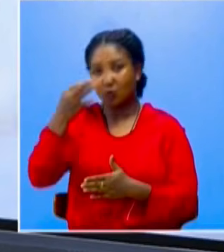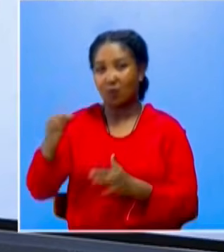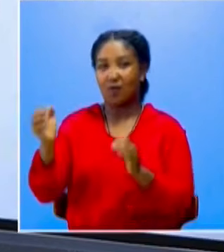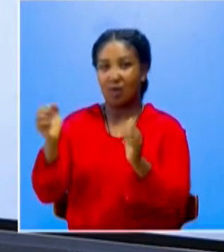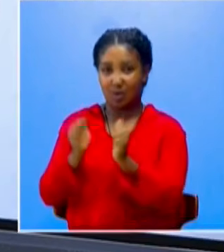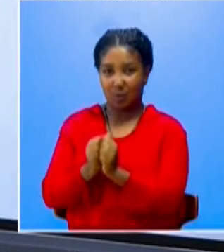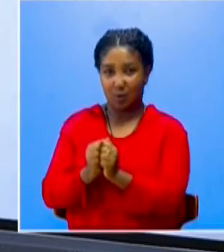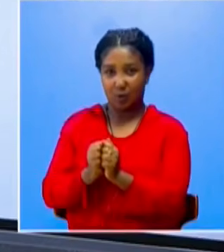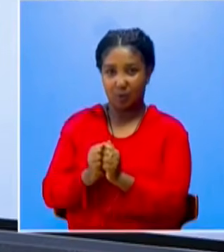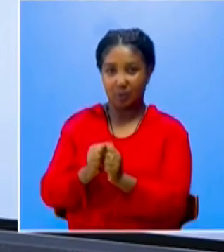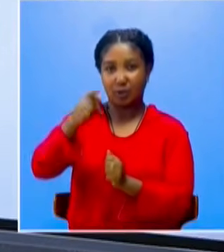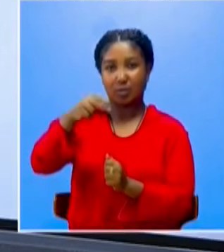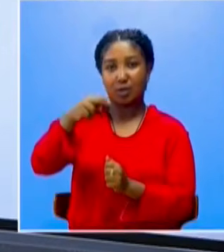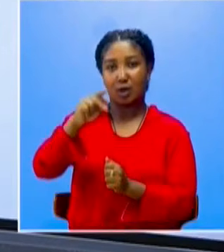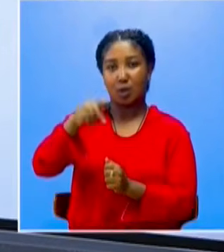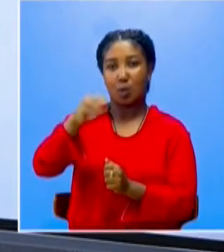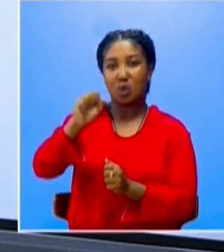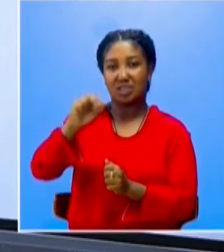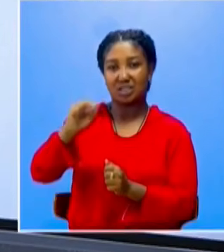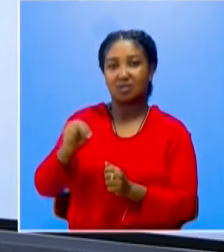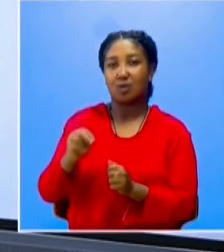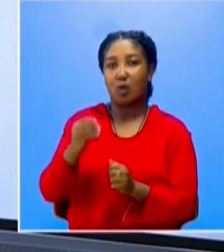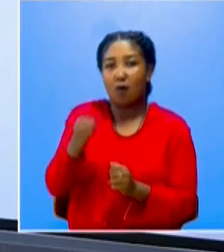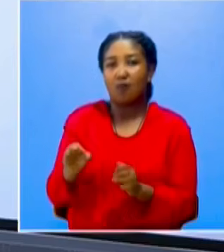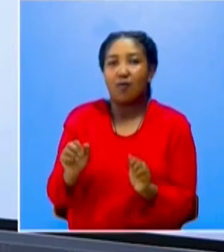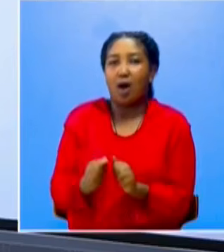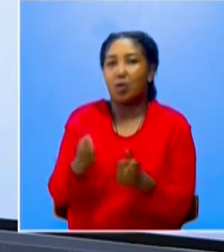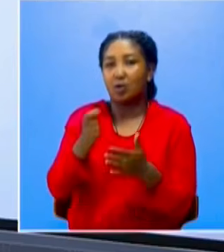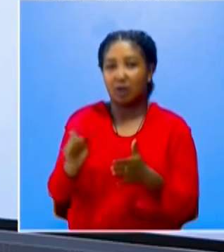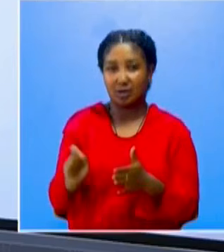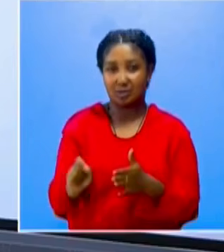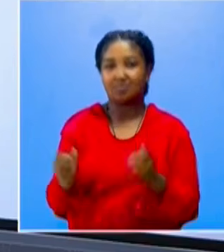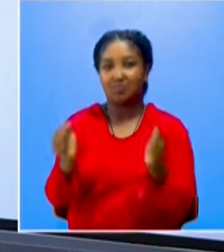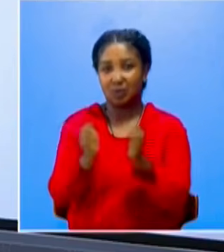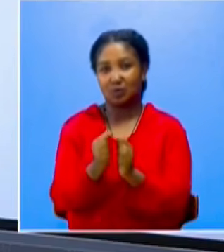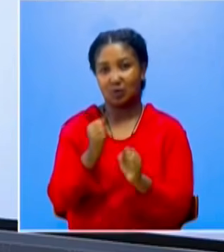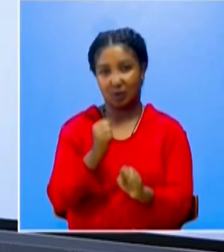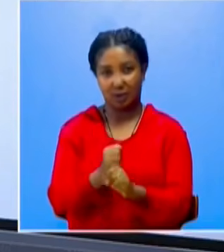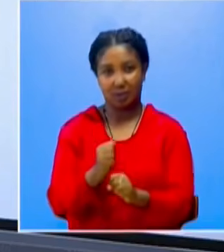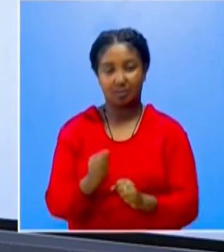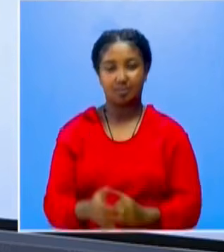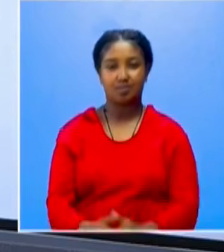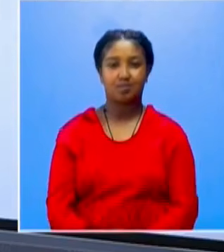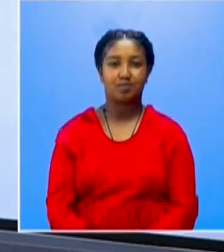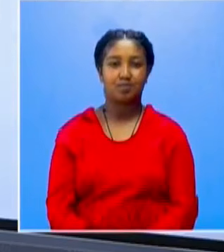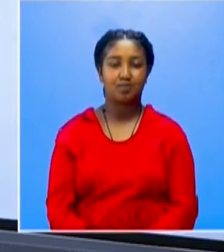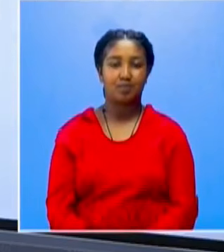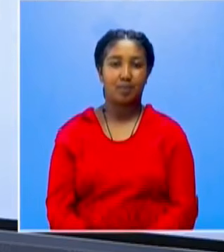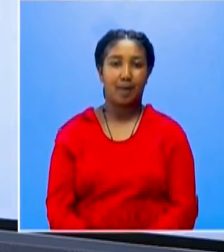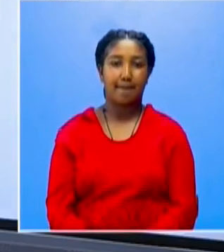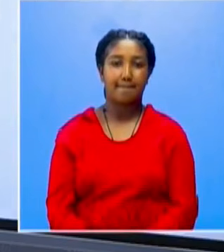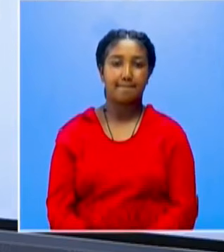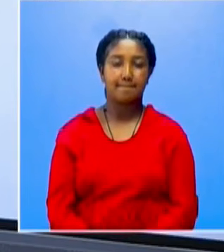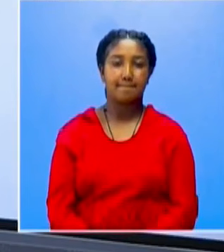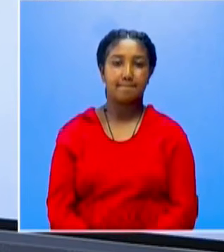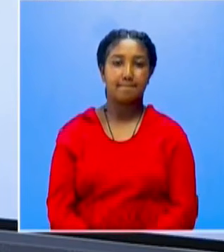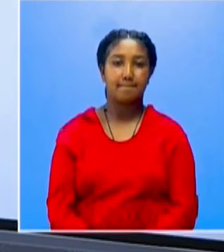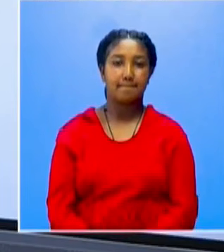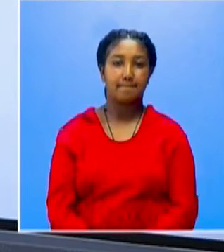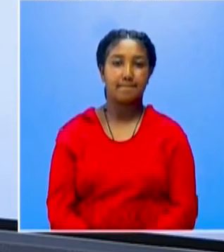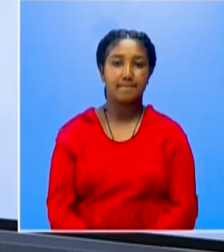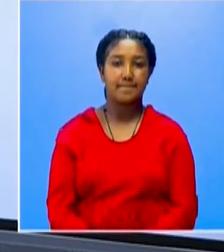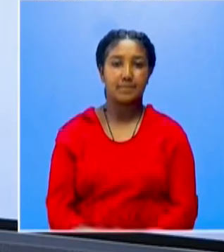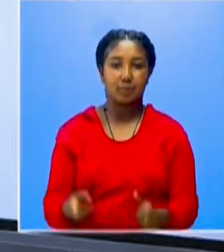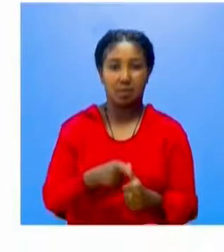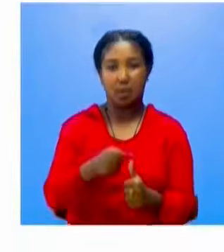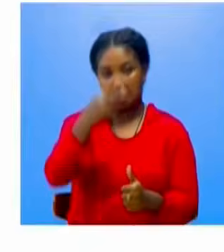Here is a preposition. How do you write it? Let's do it together. Okay? Let's start with